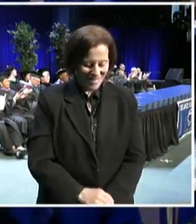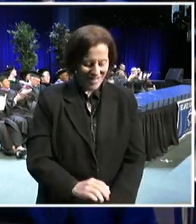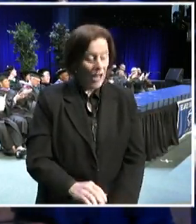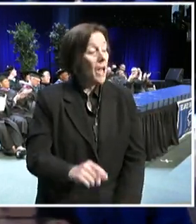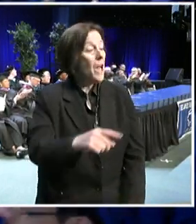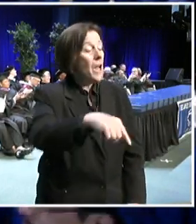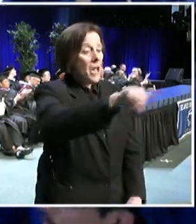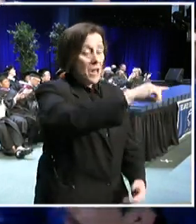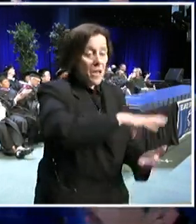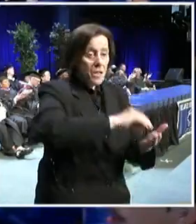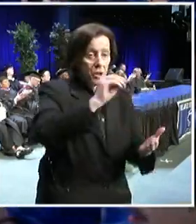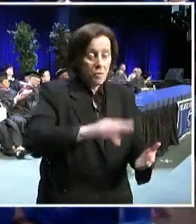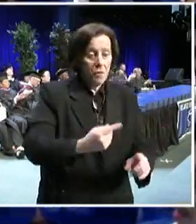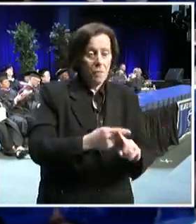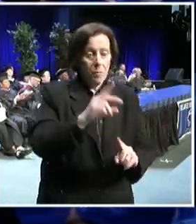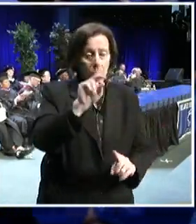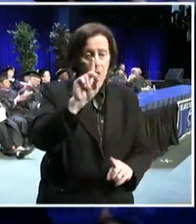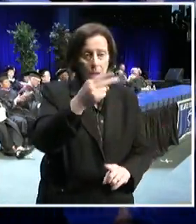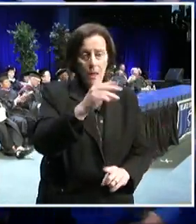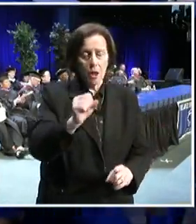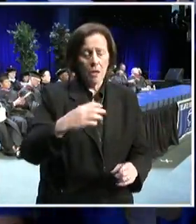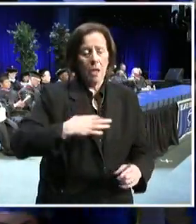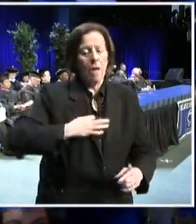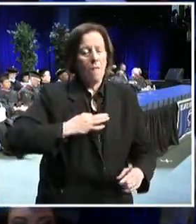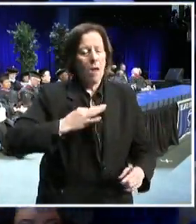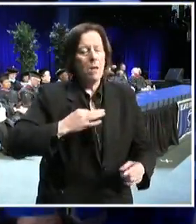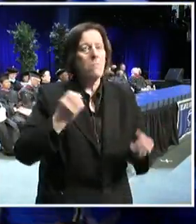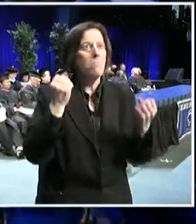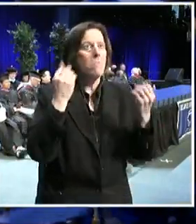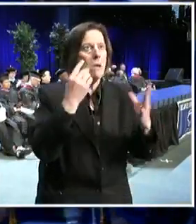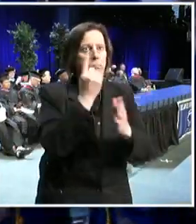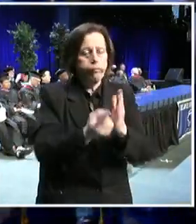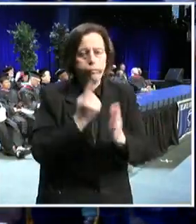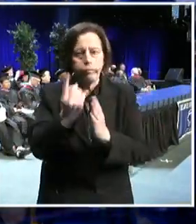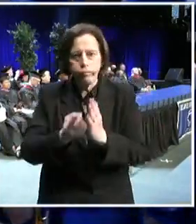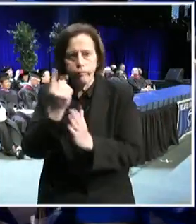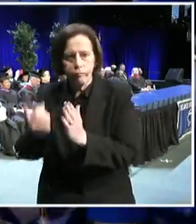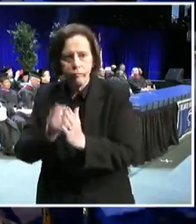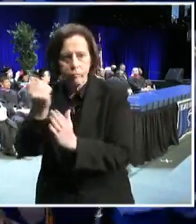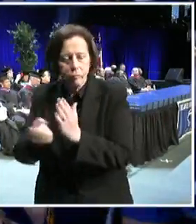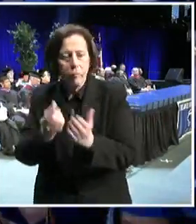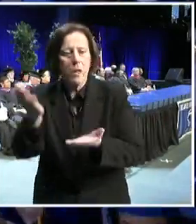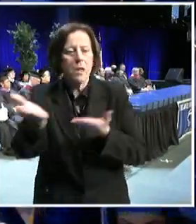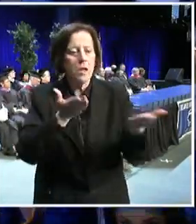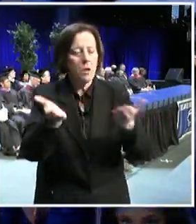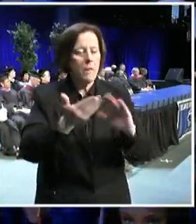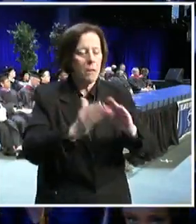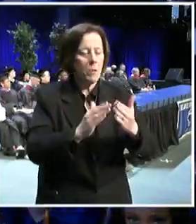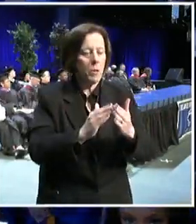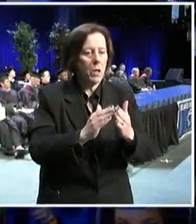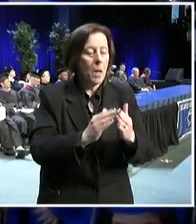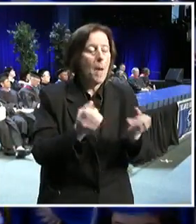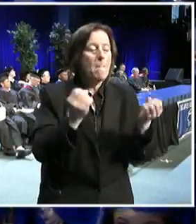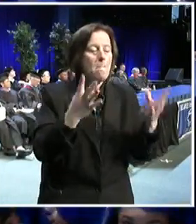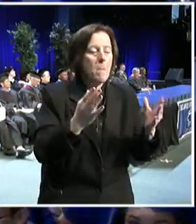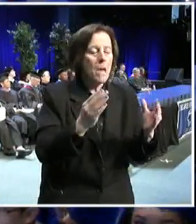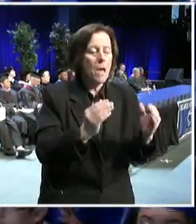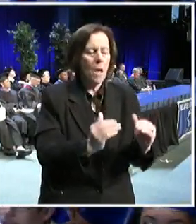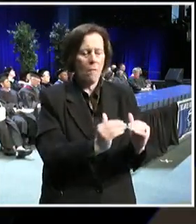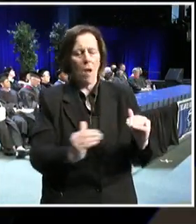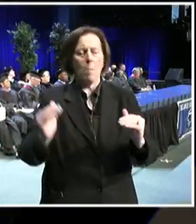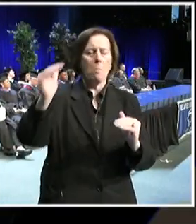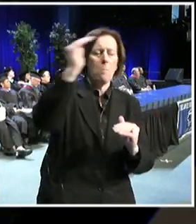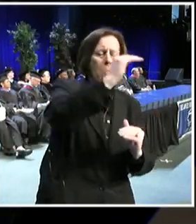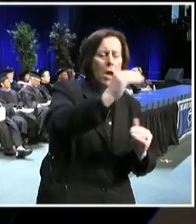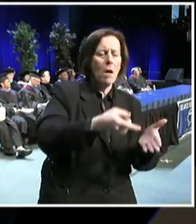These students of Dekaney High School volunteered a tremendous number of hours of service to the community this school year. Many have gone above and beyond